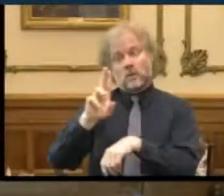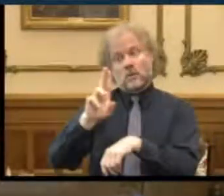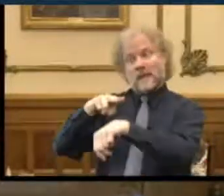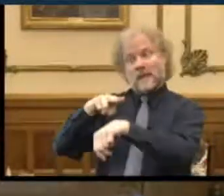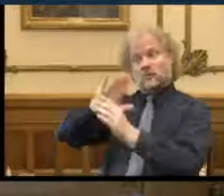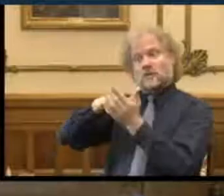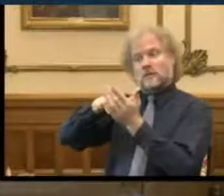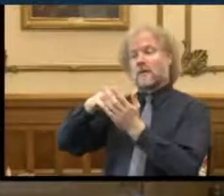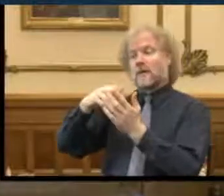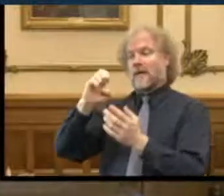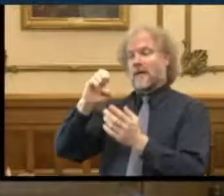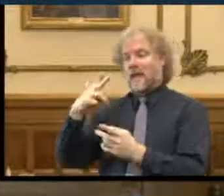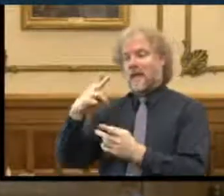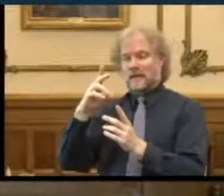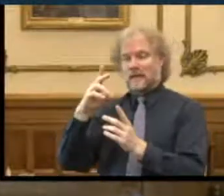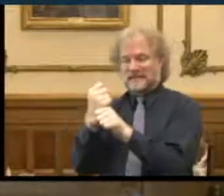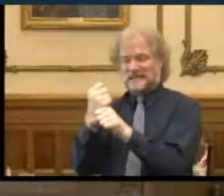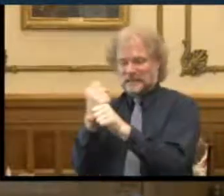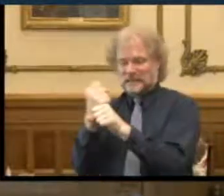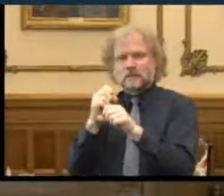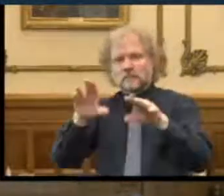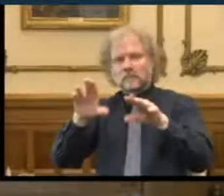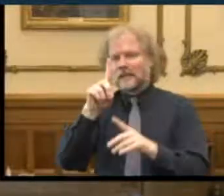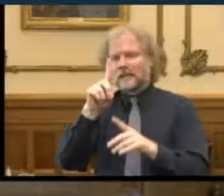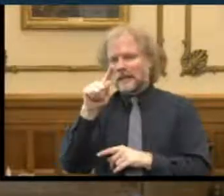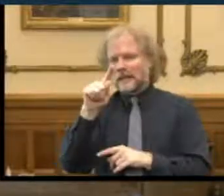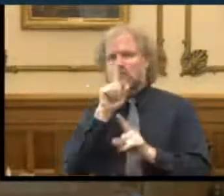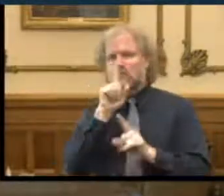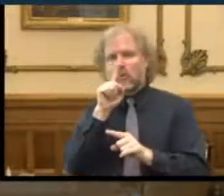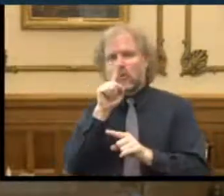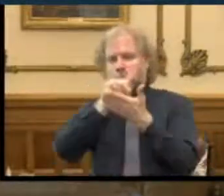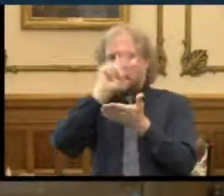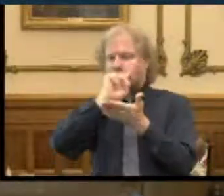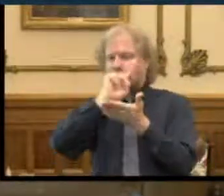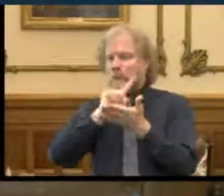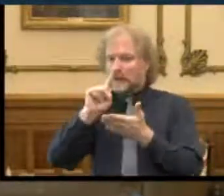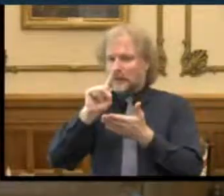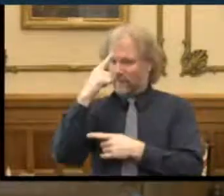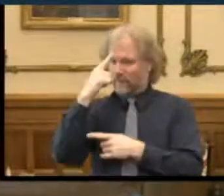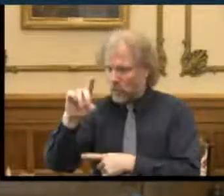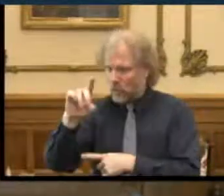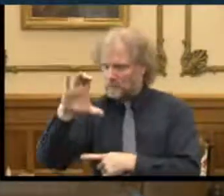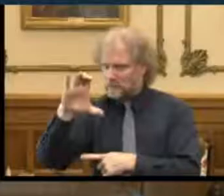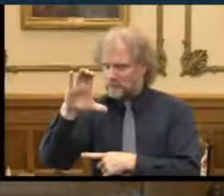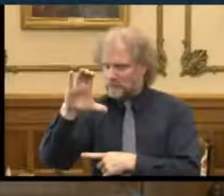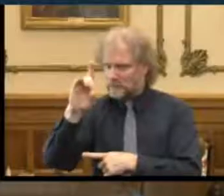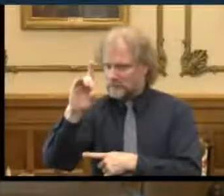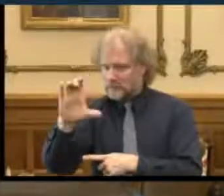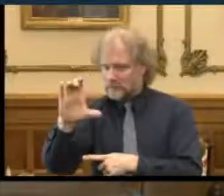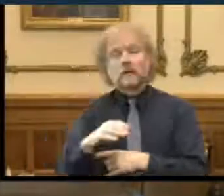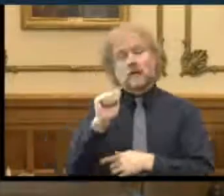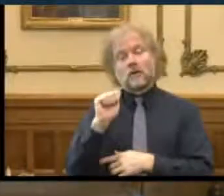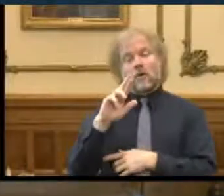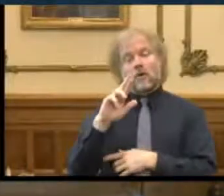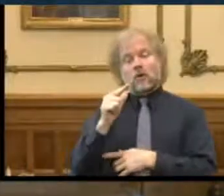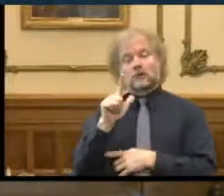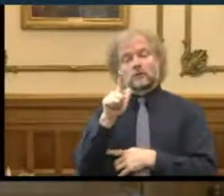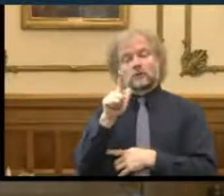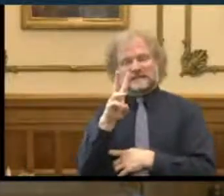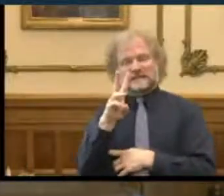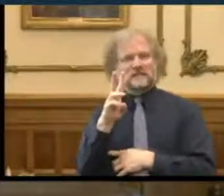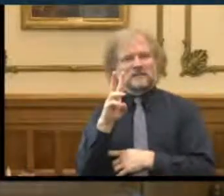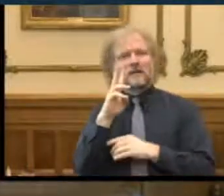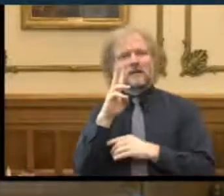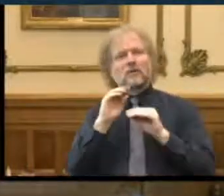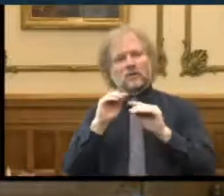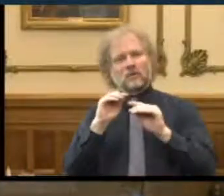Health Statistics puts out a data report every single week for the CDC, and on August the 26th, the one they put out was